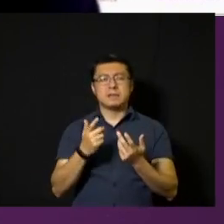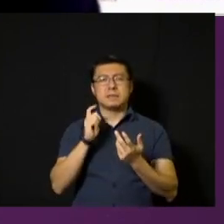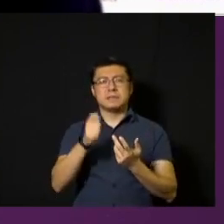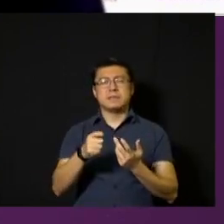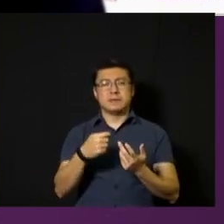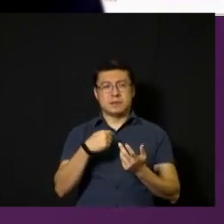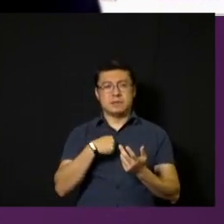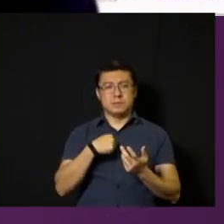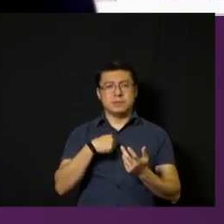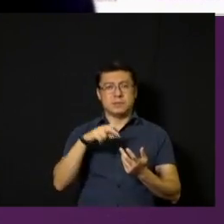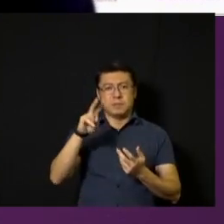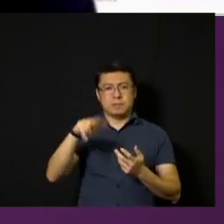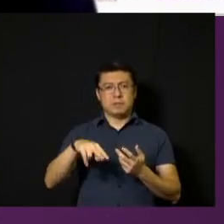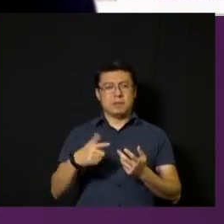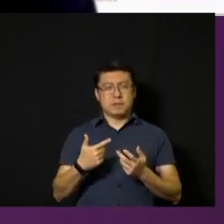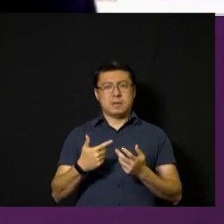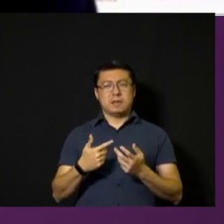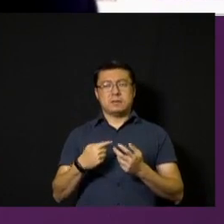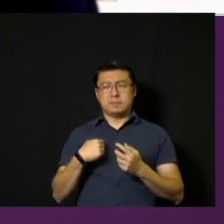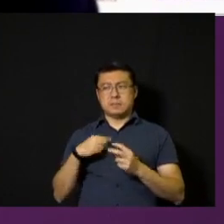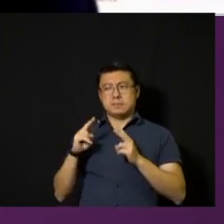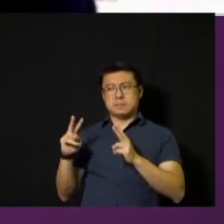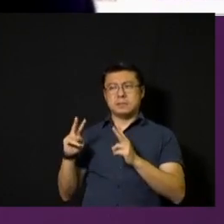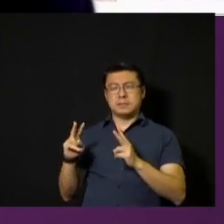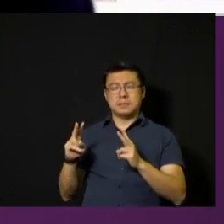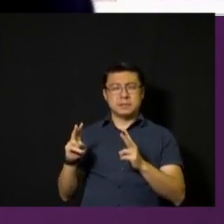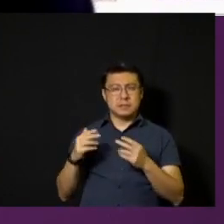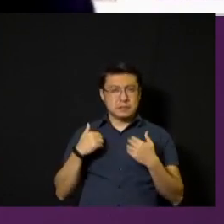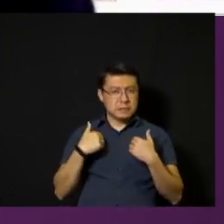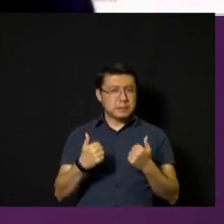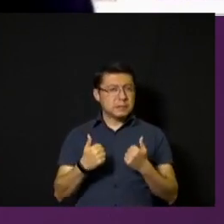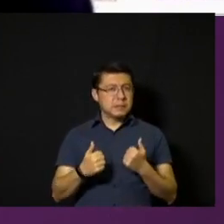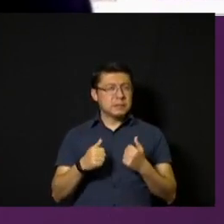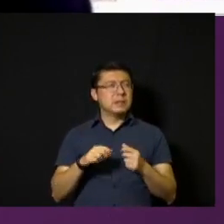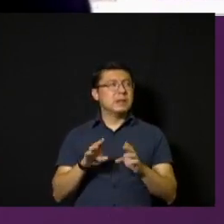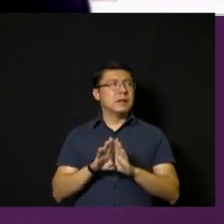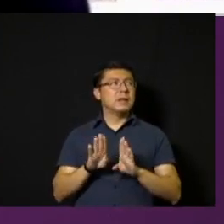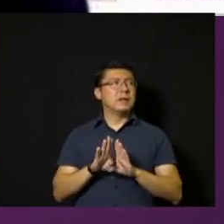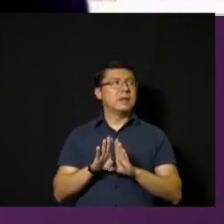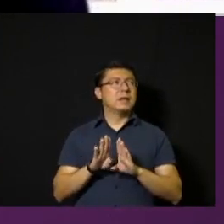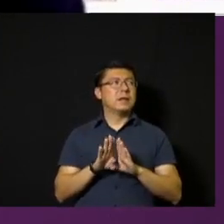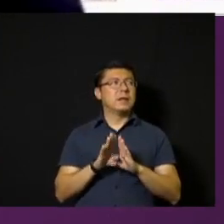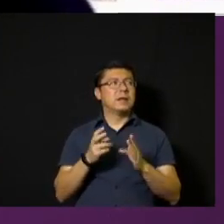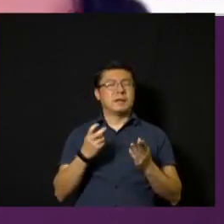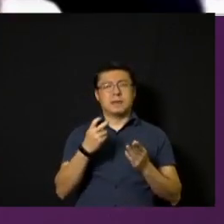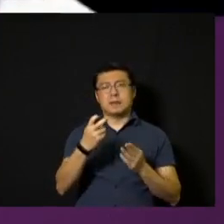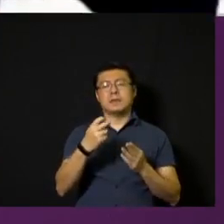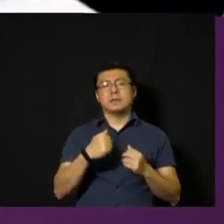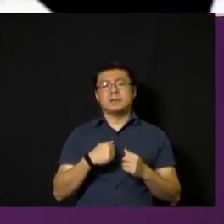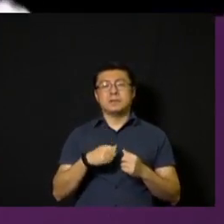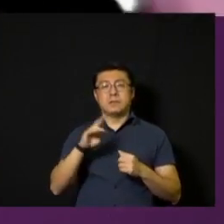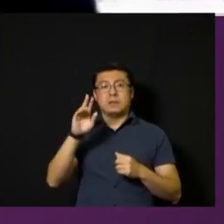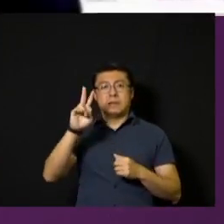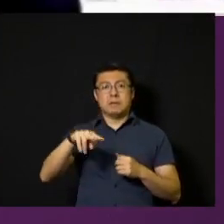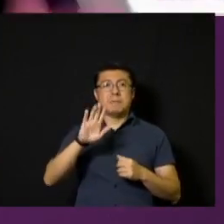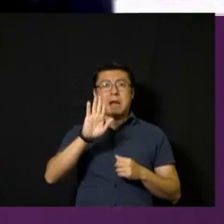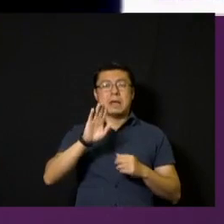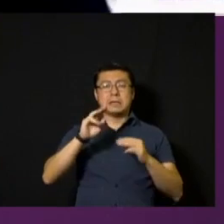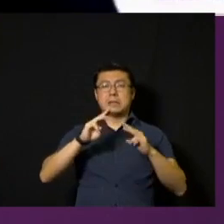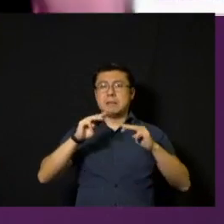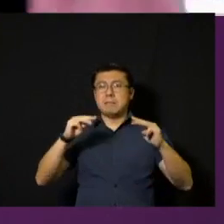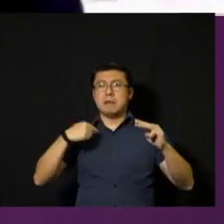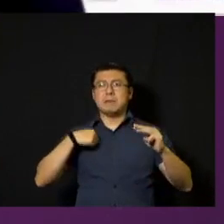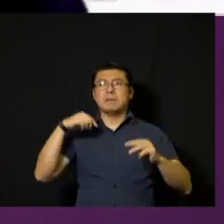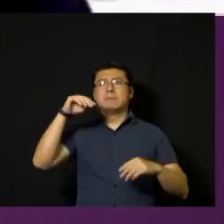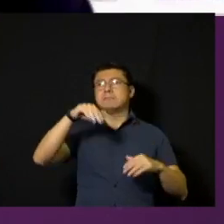was broke and it was difficult for me. I just came here to see how I